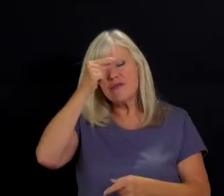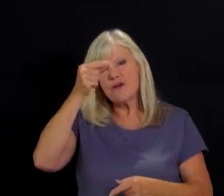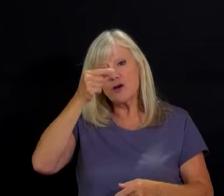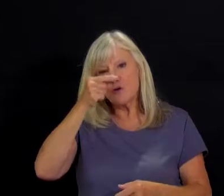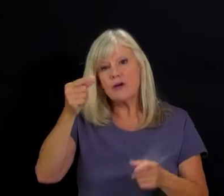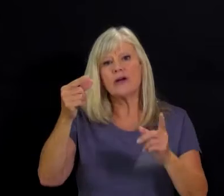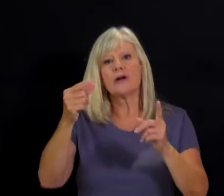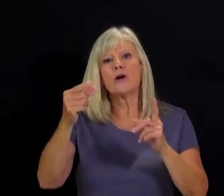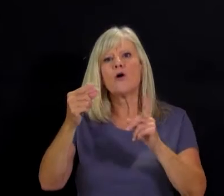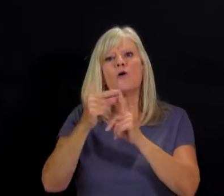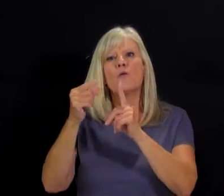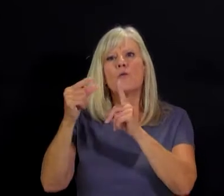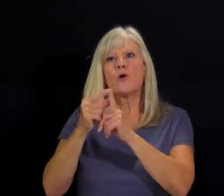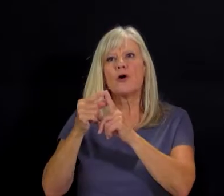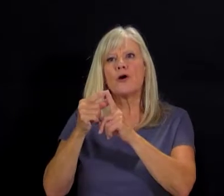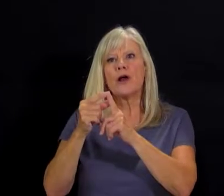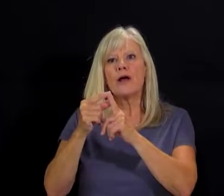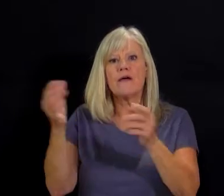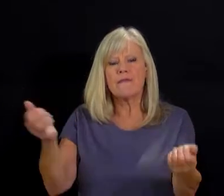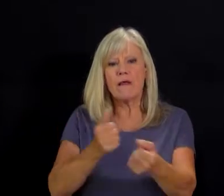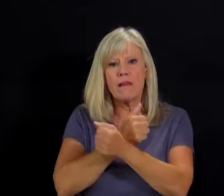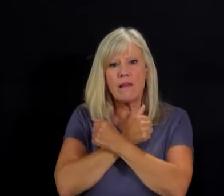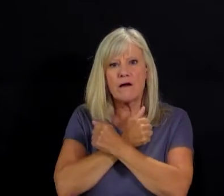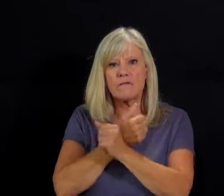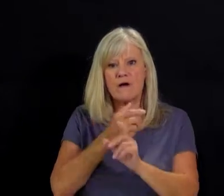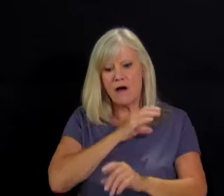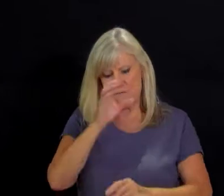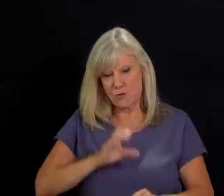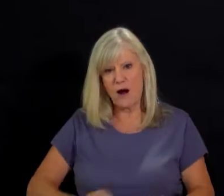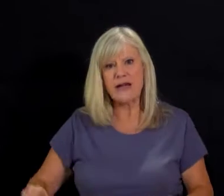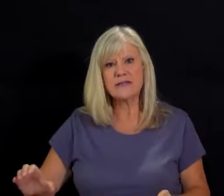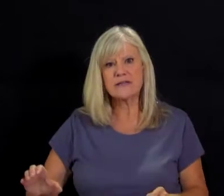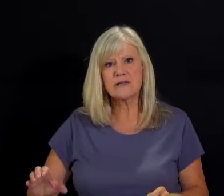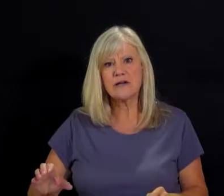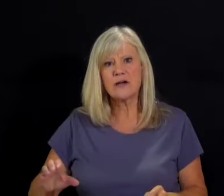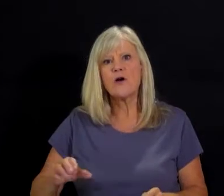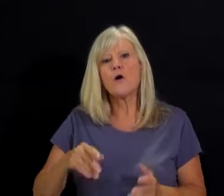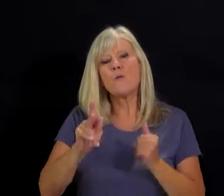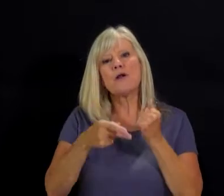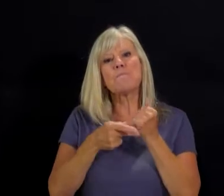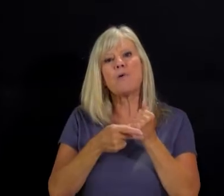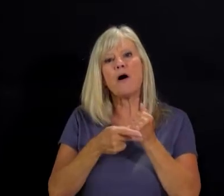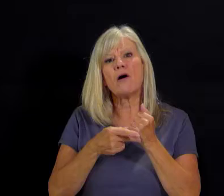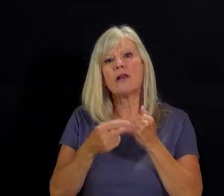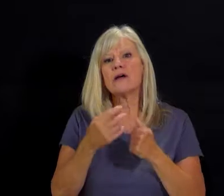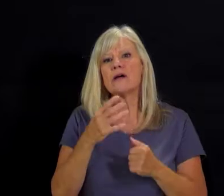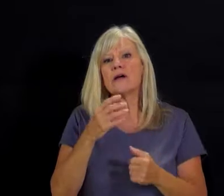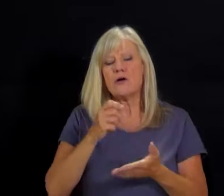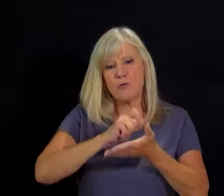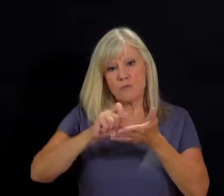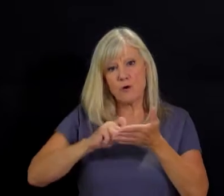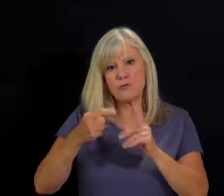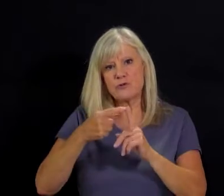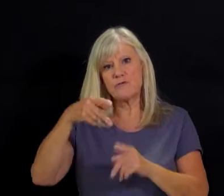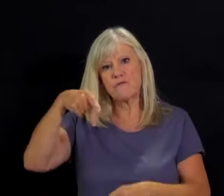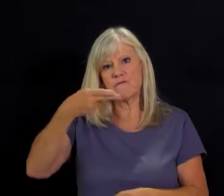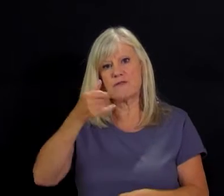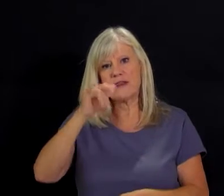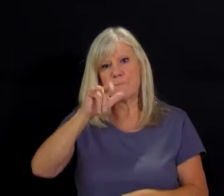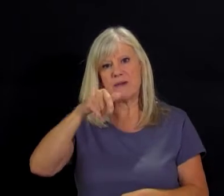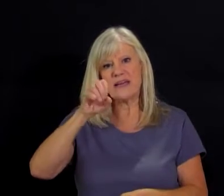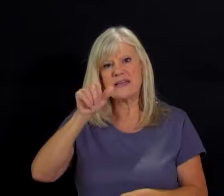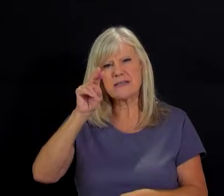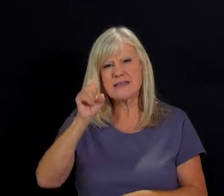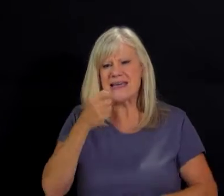kenotic love of Christ. In the letter to the Philippians, one reads, "Do nothing out of